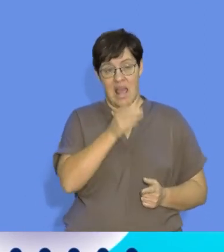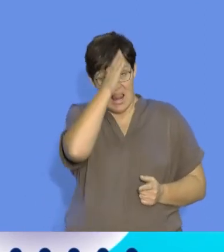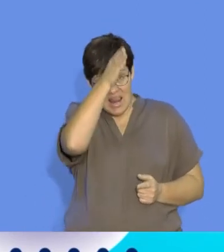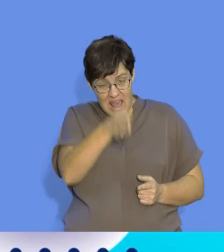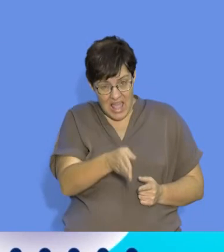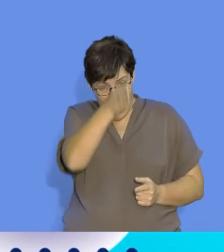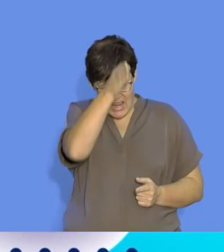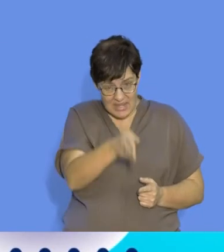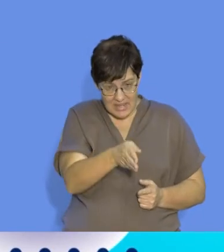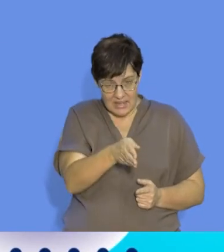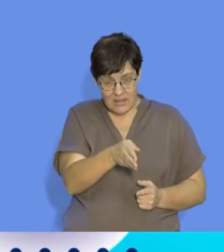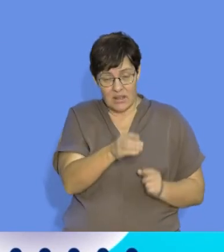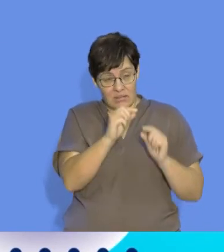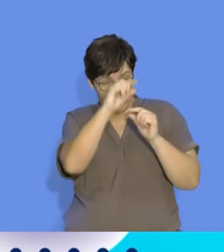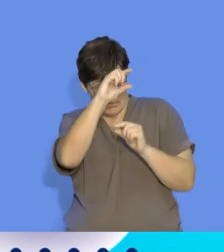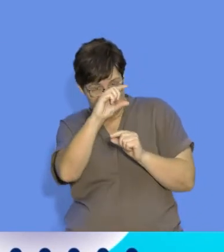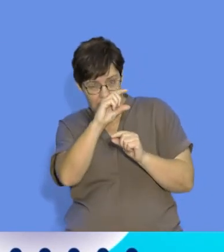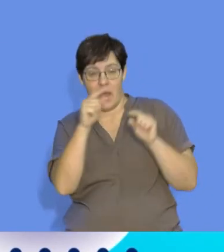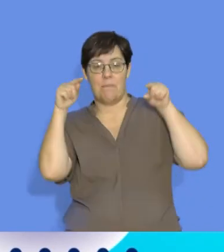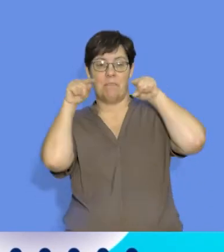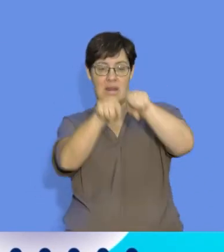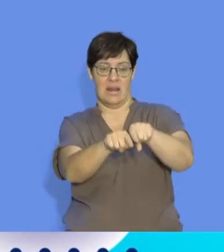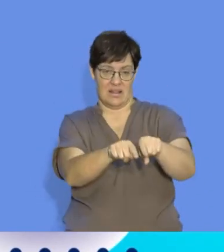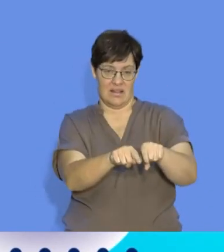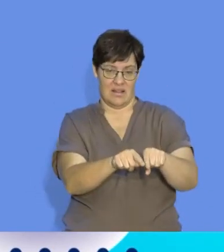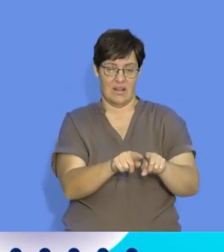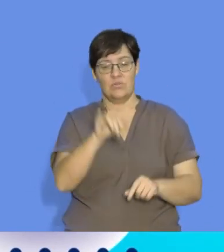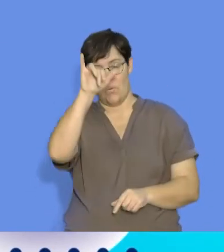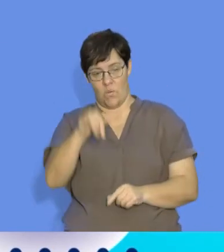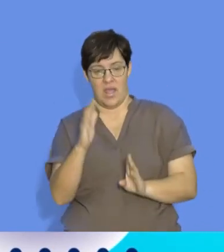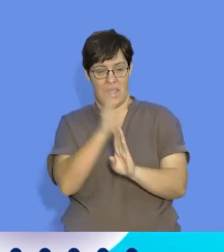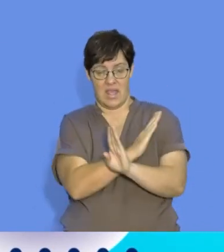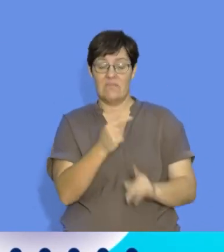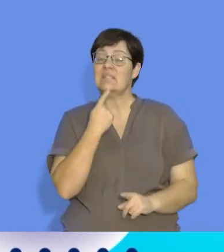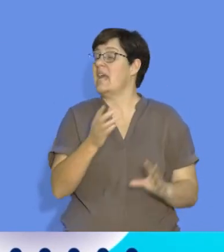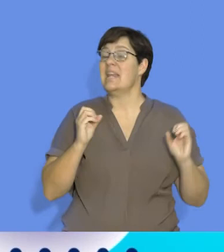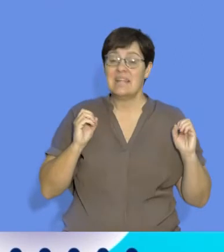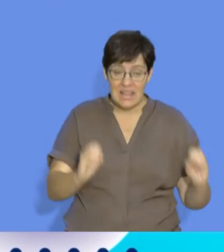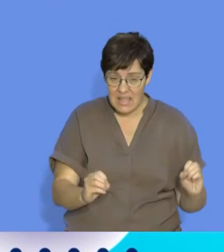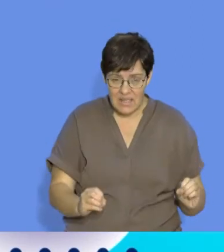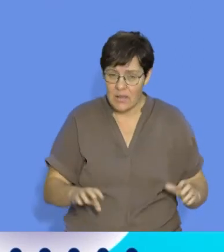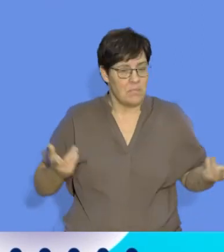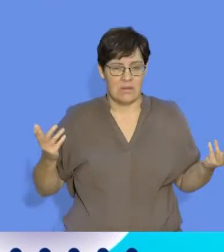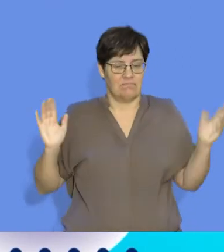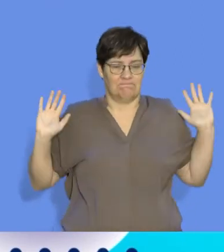that that line that we want you to find the distance of is parallel to the y-axis. If they did not say that, then you don't